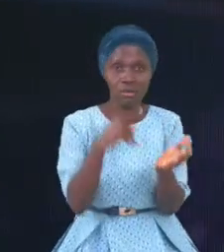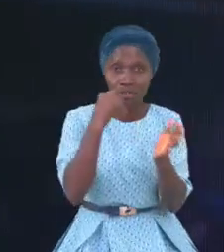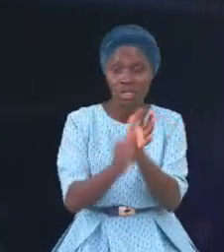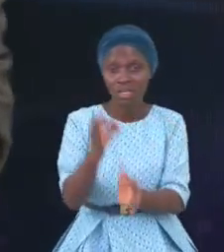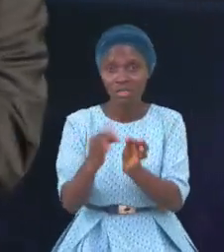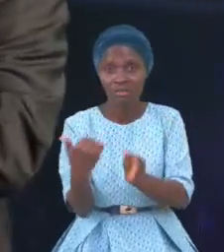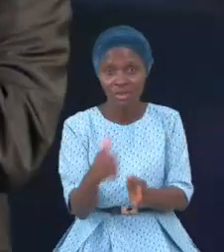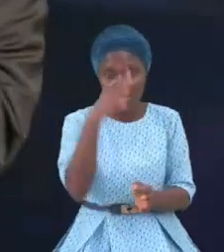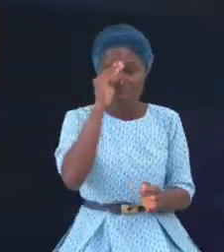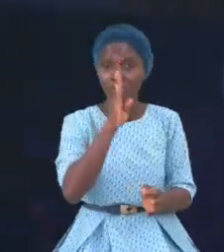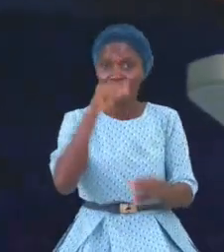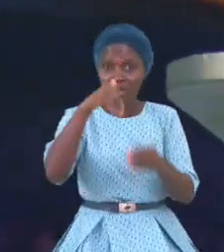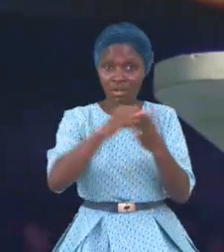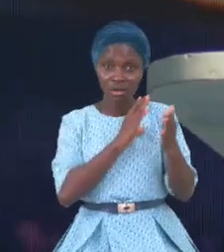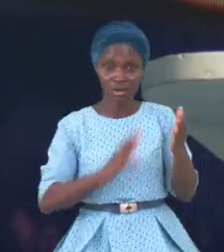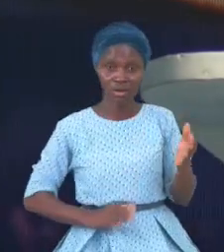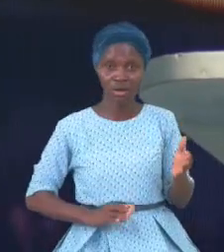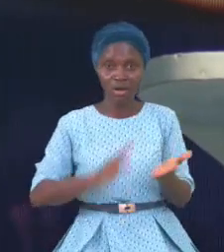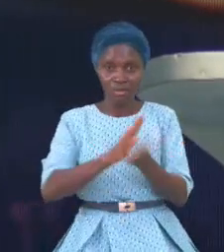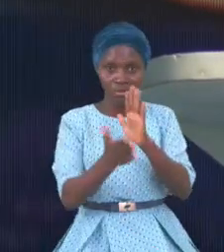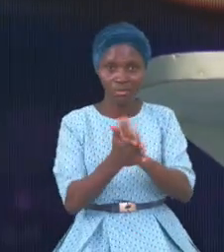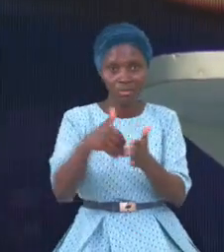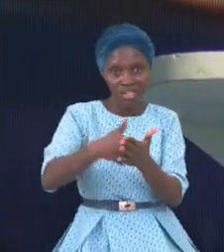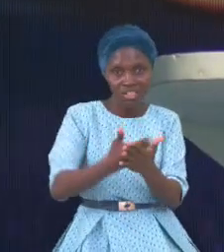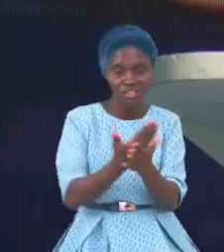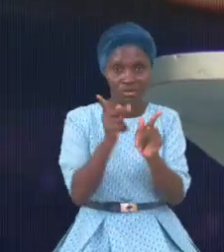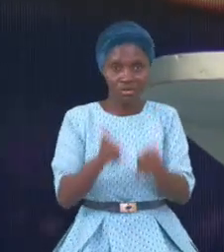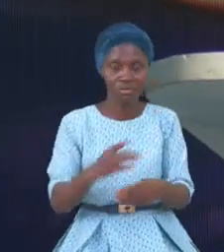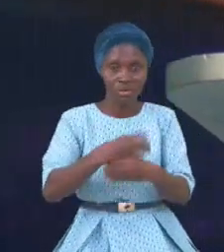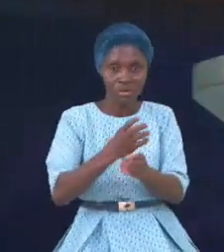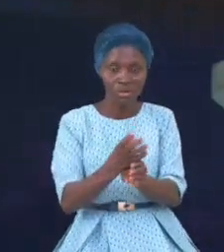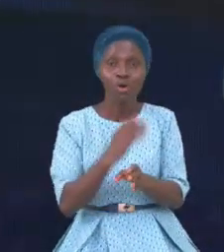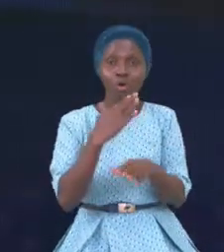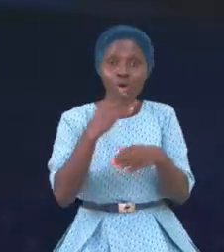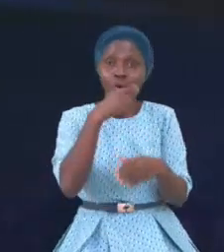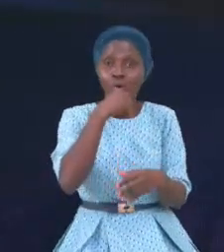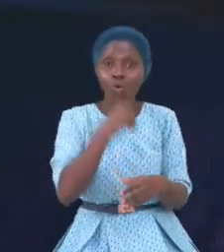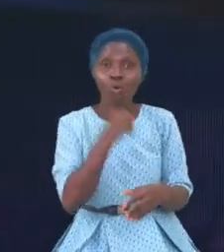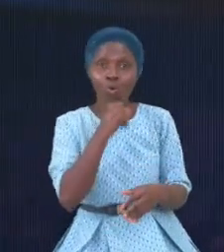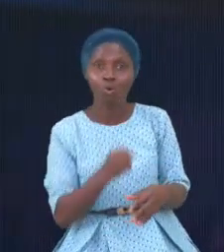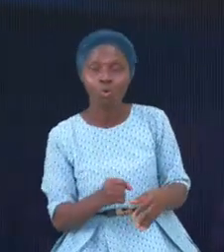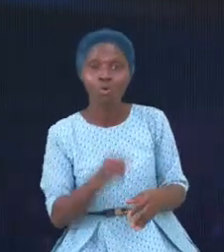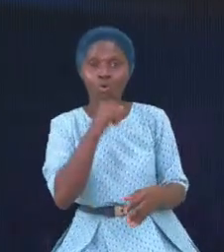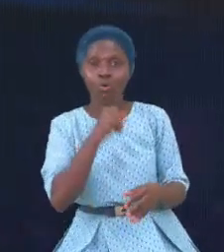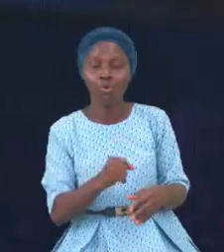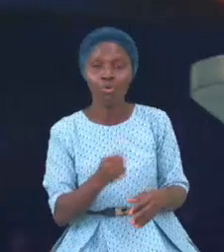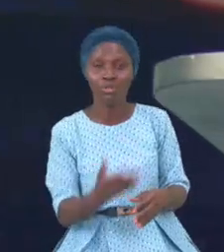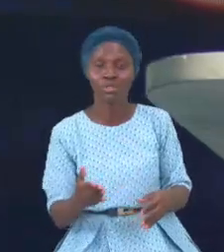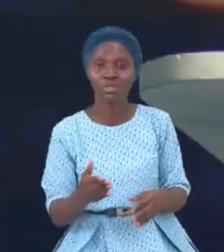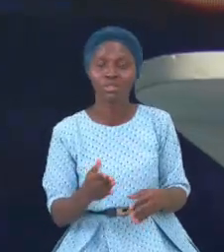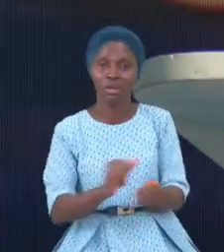creature. Old things are passed away, and behold, all things have become new.